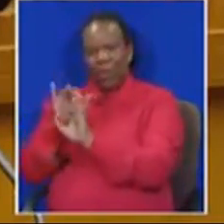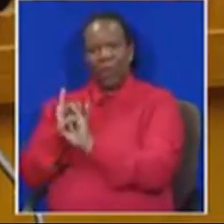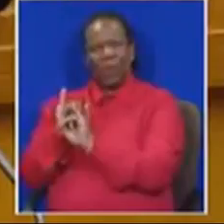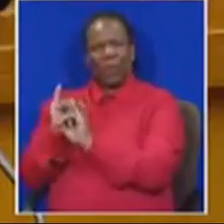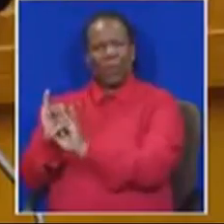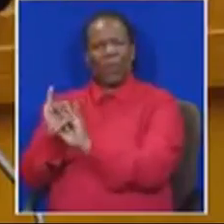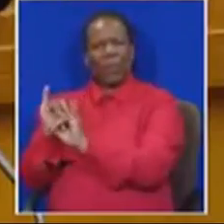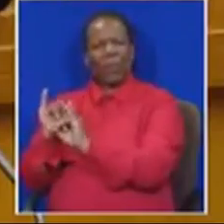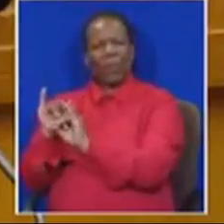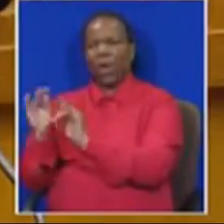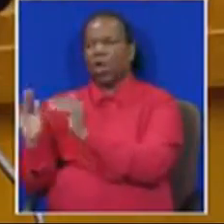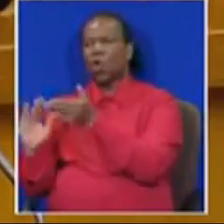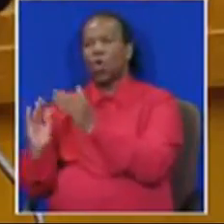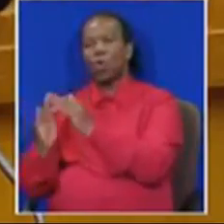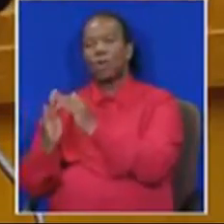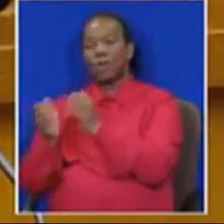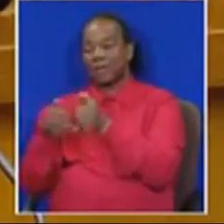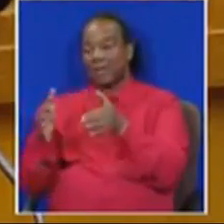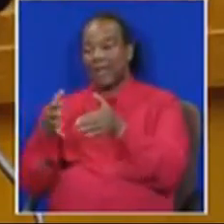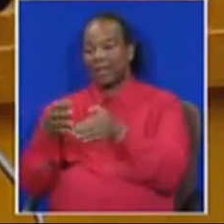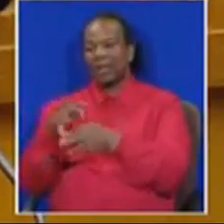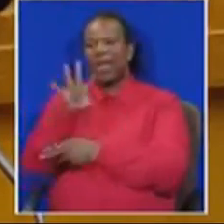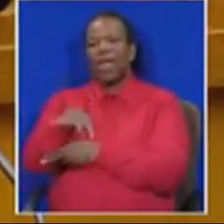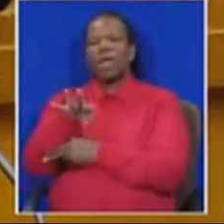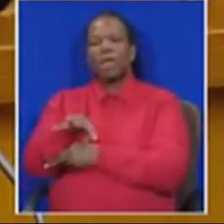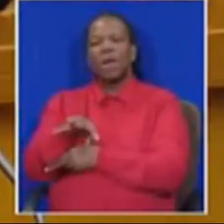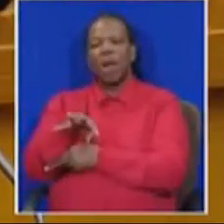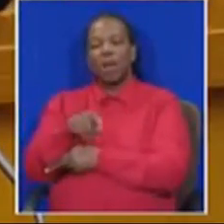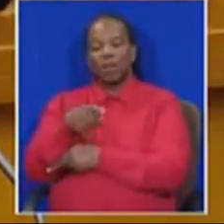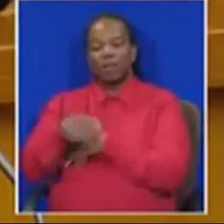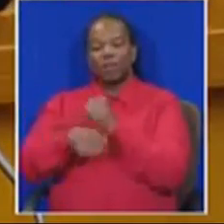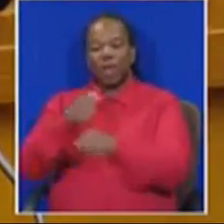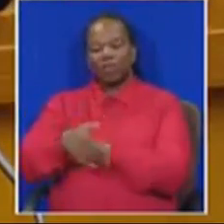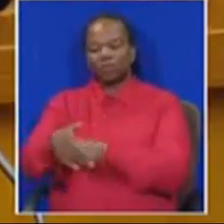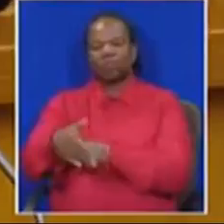will commence in April of this year.